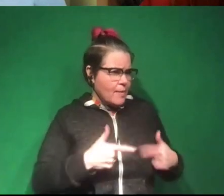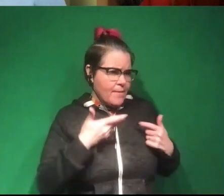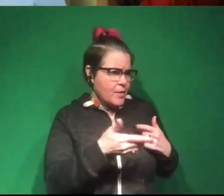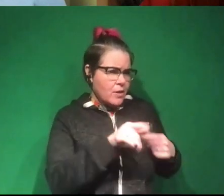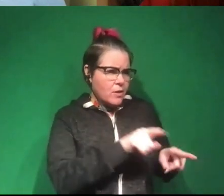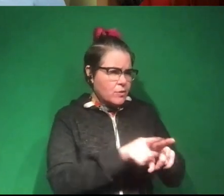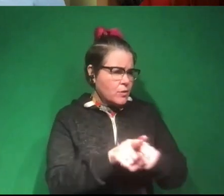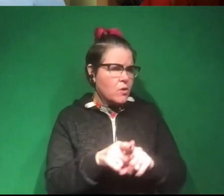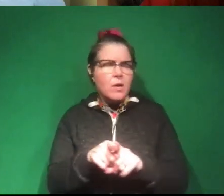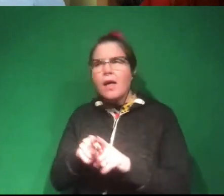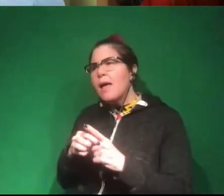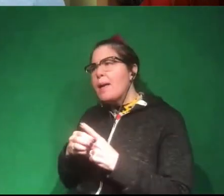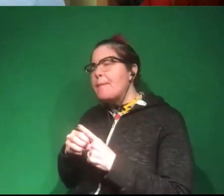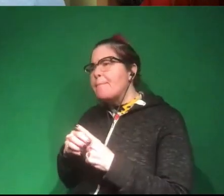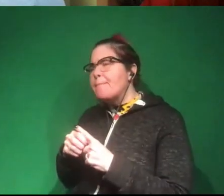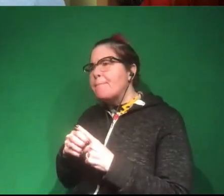there's some